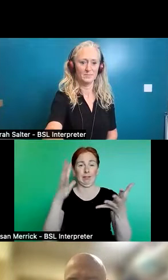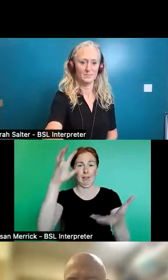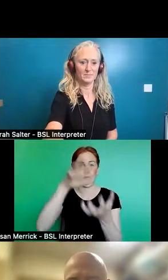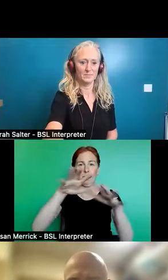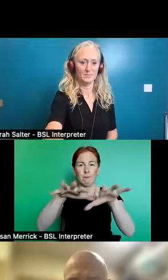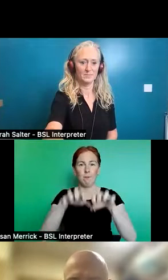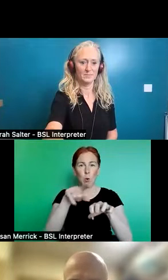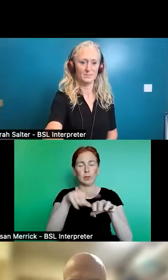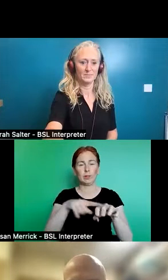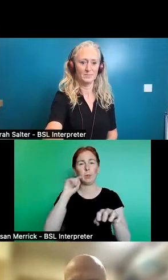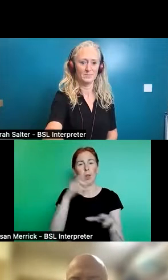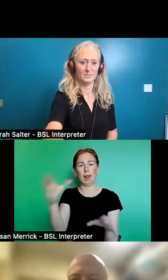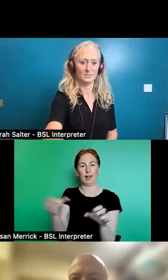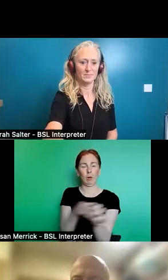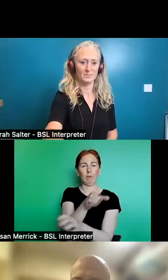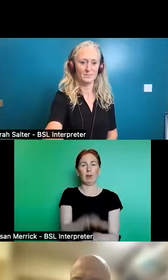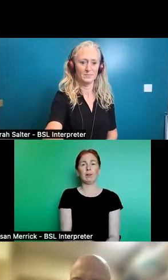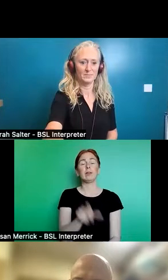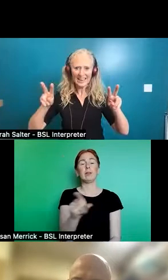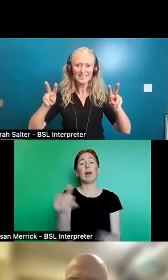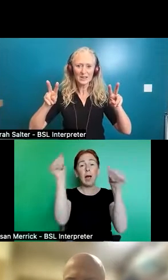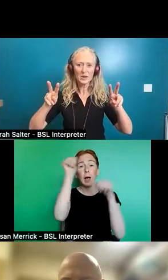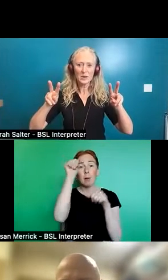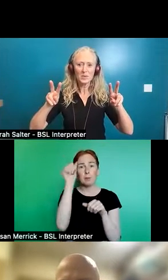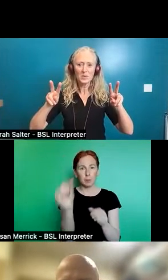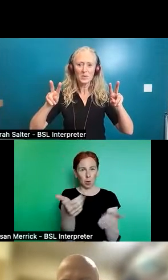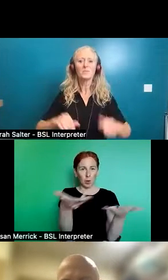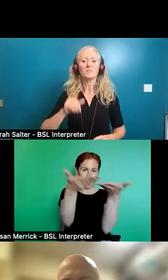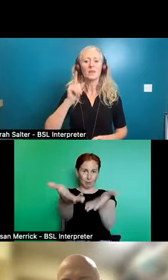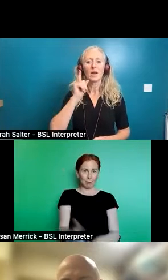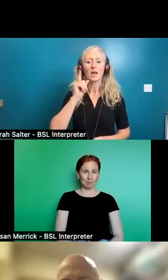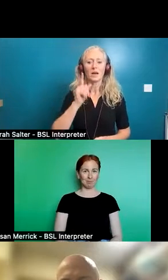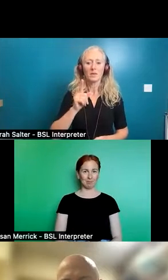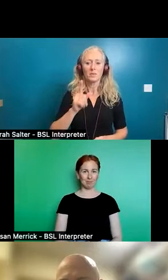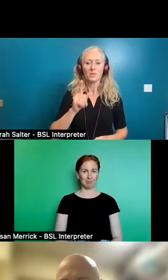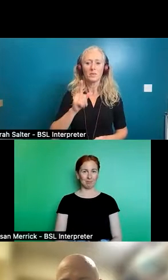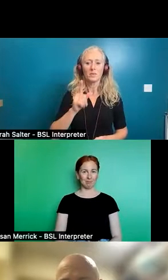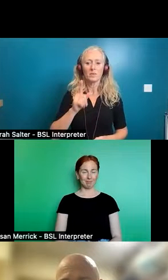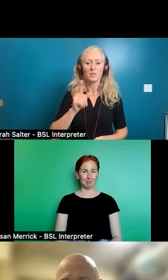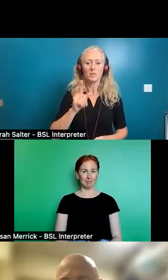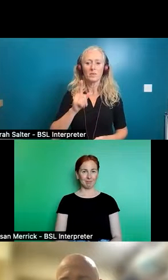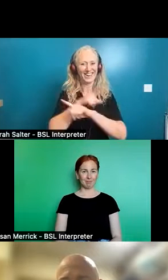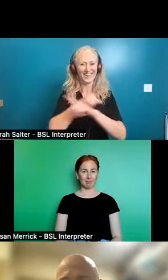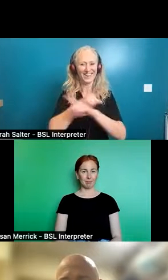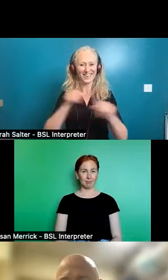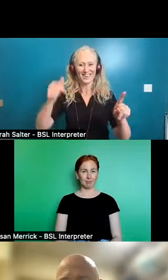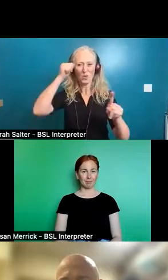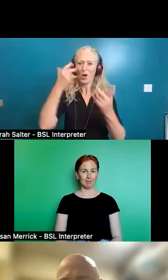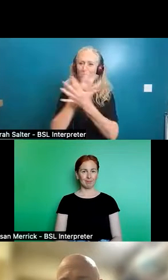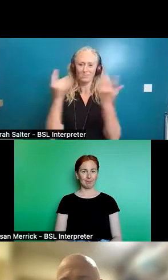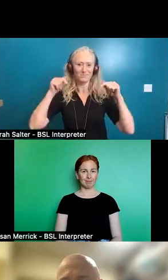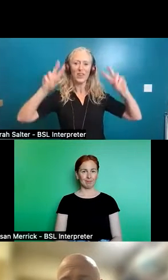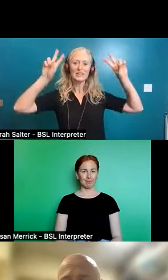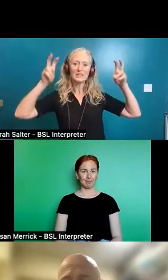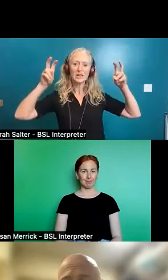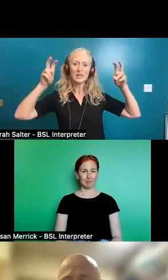that some of you will know huge amounts about this subject, and a lot of it will be repeating stuff that you've heard time